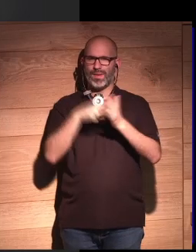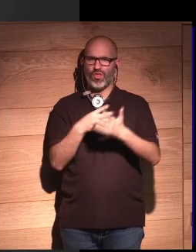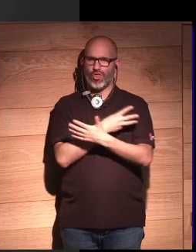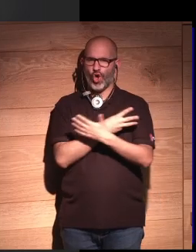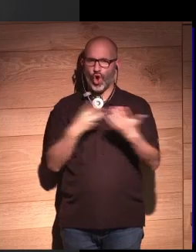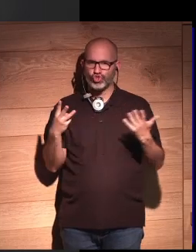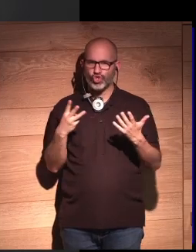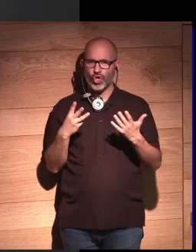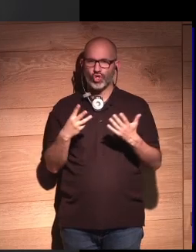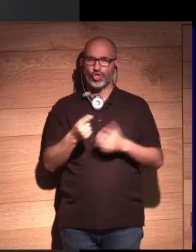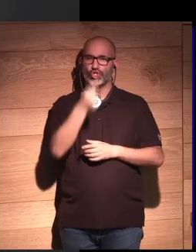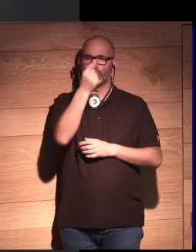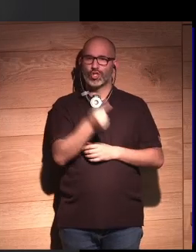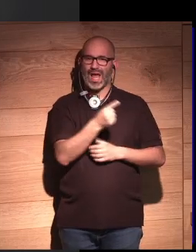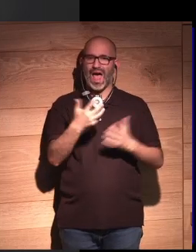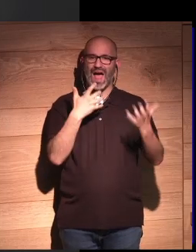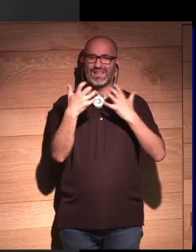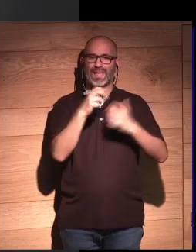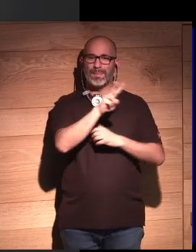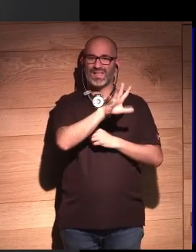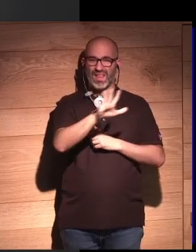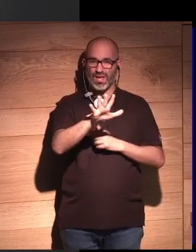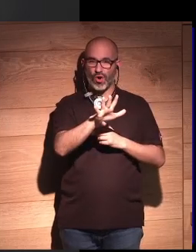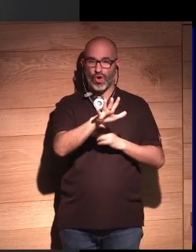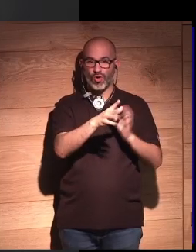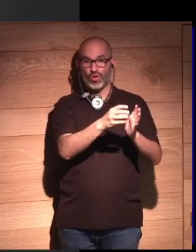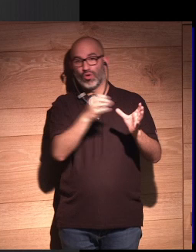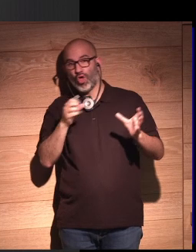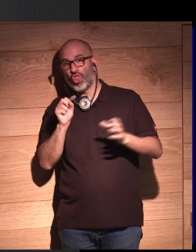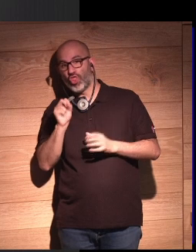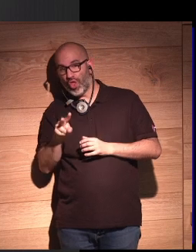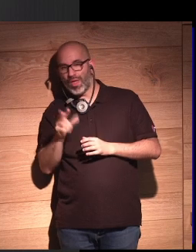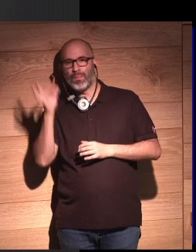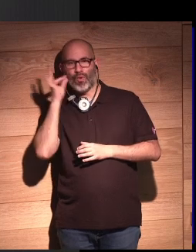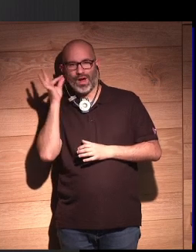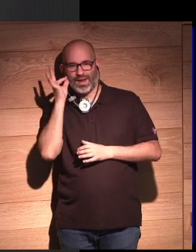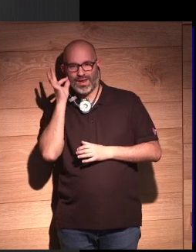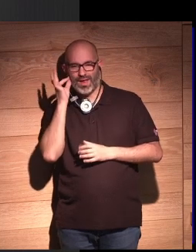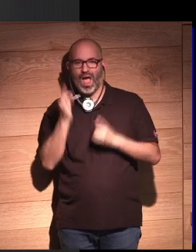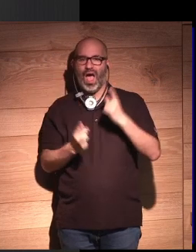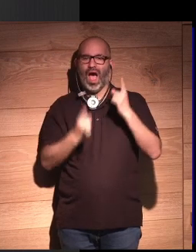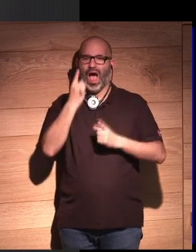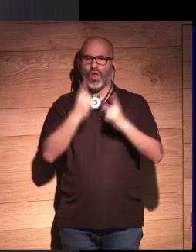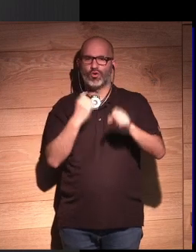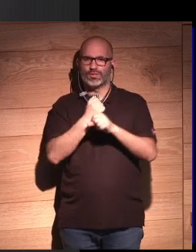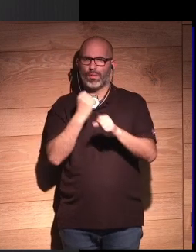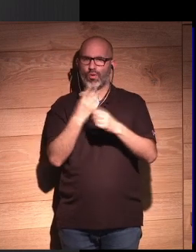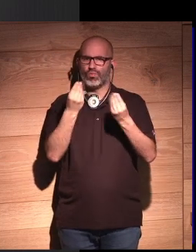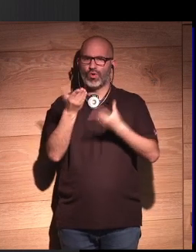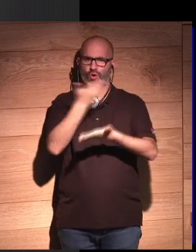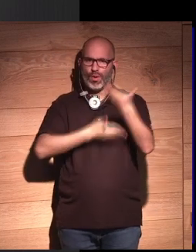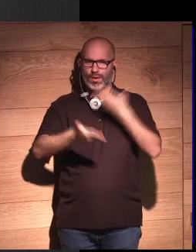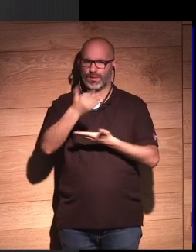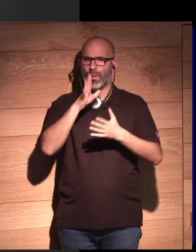These are lead artists. VR, very difficult, hard to make. It's collaborative, very much like filmmaking. But